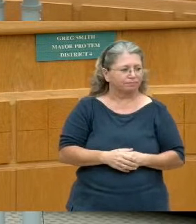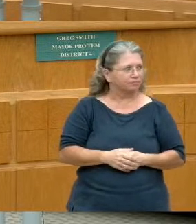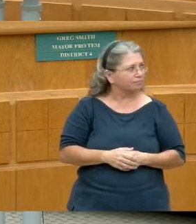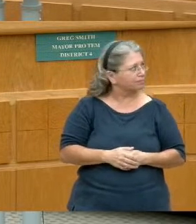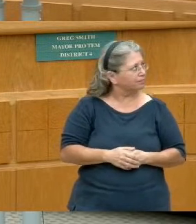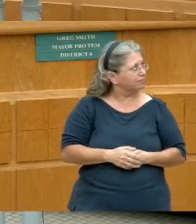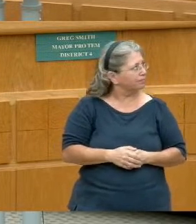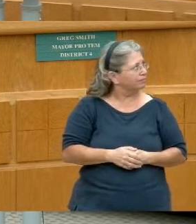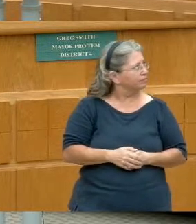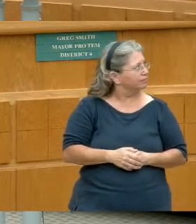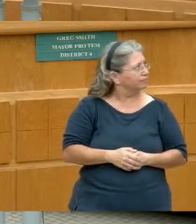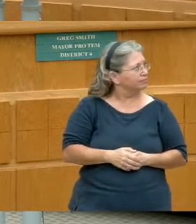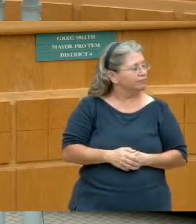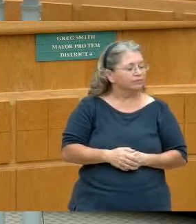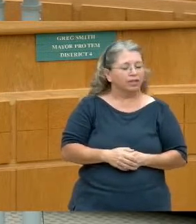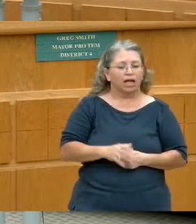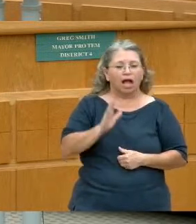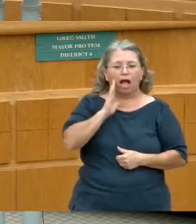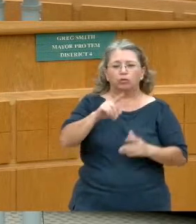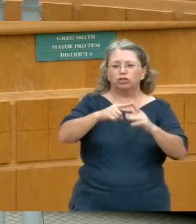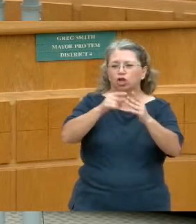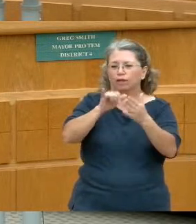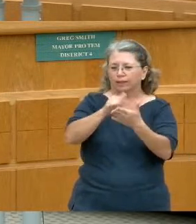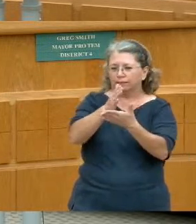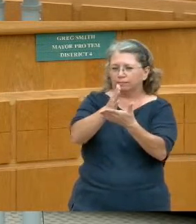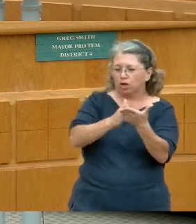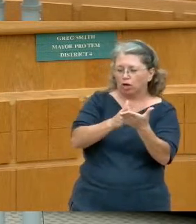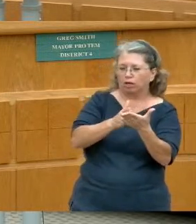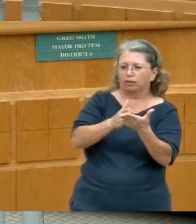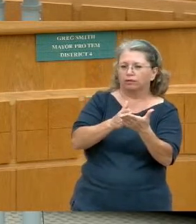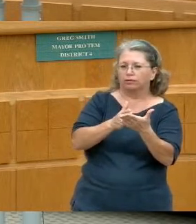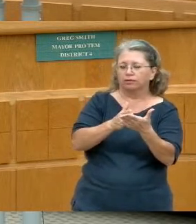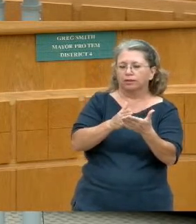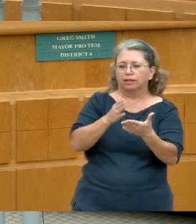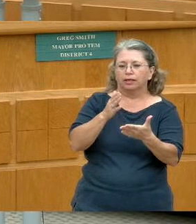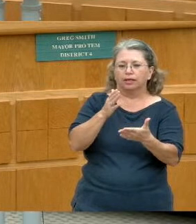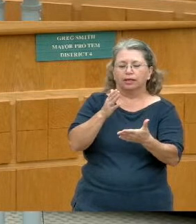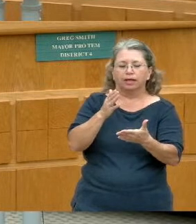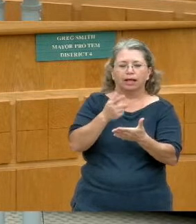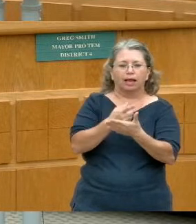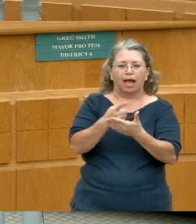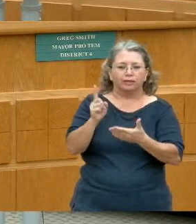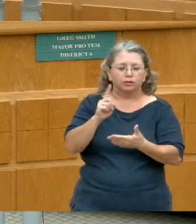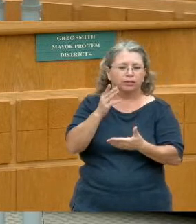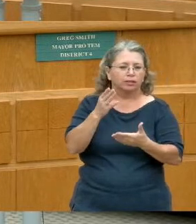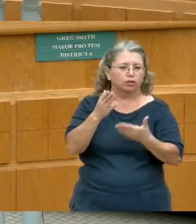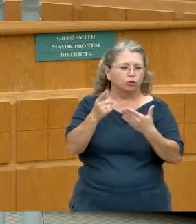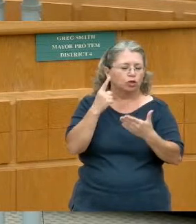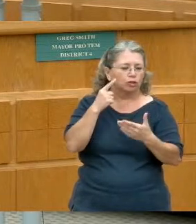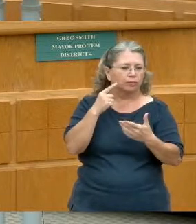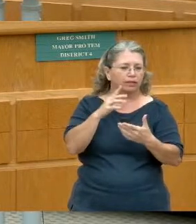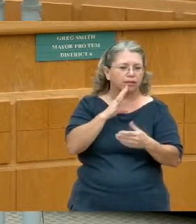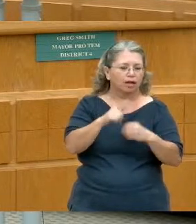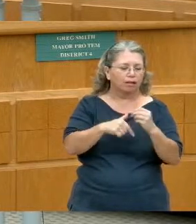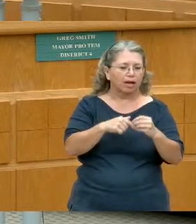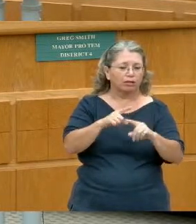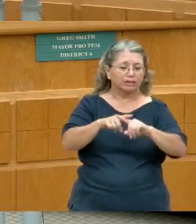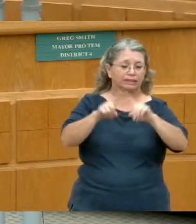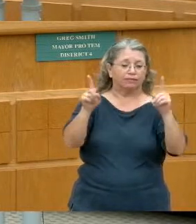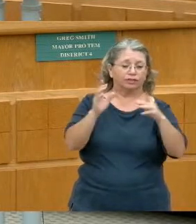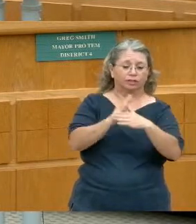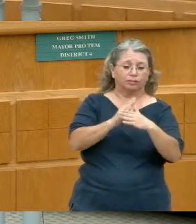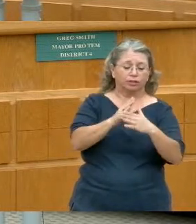with last week, and probably in the past you've heard me say something about the difference between an epidemic or an epidemiological model and a